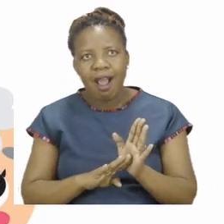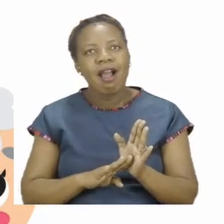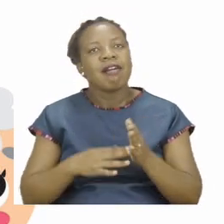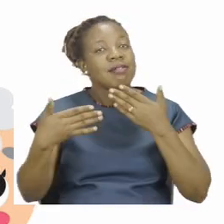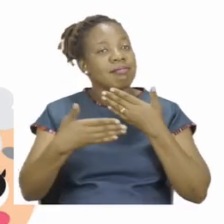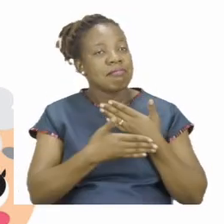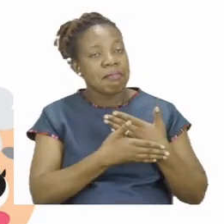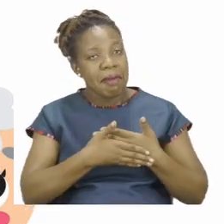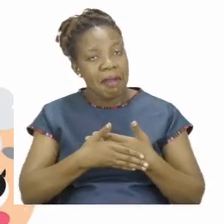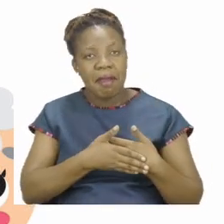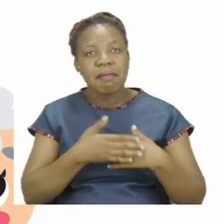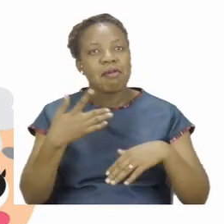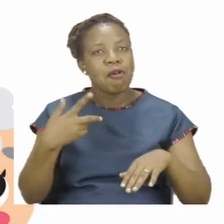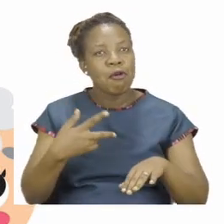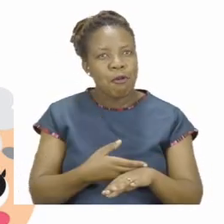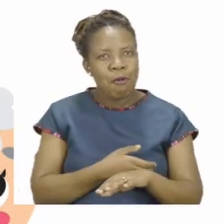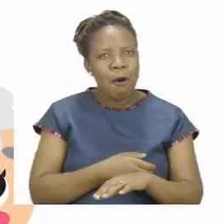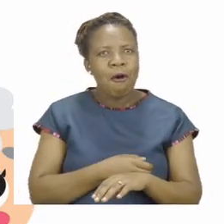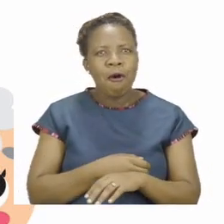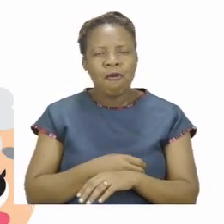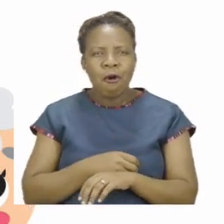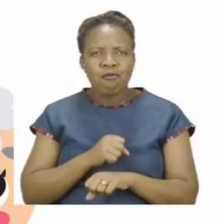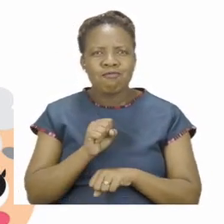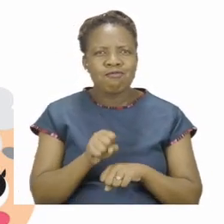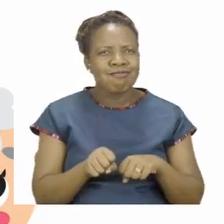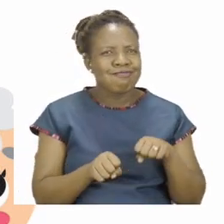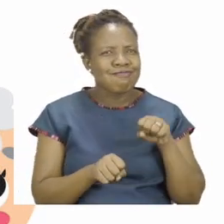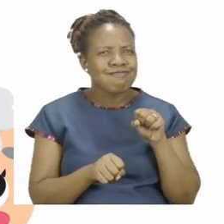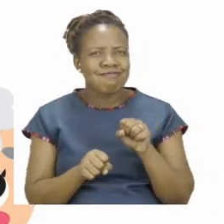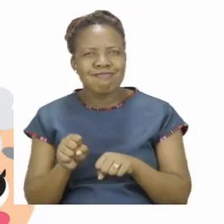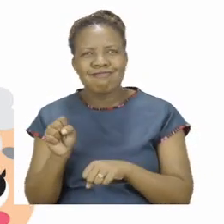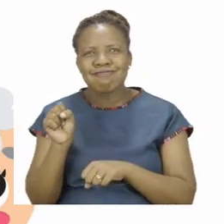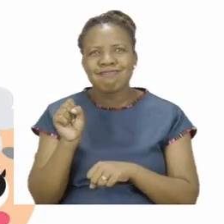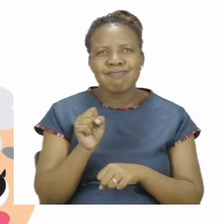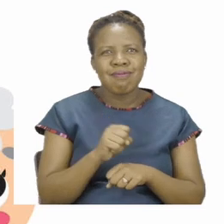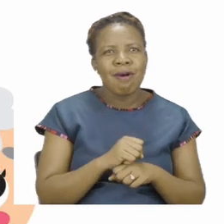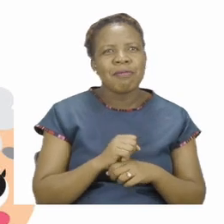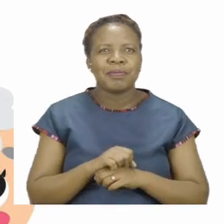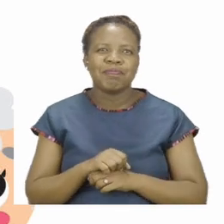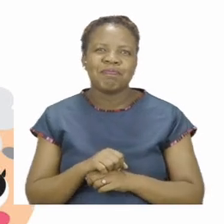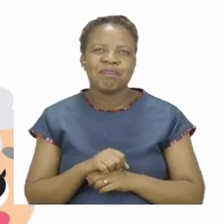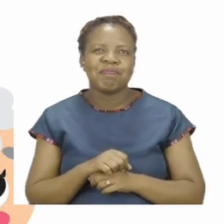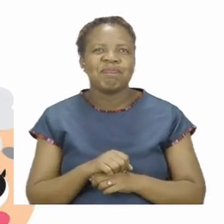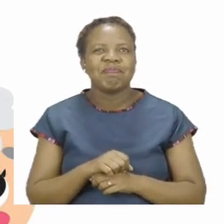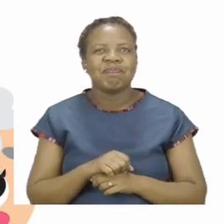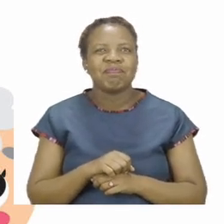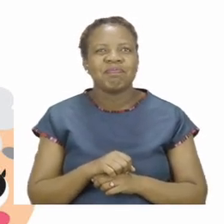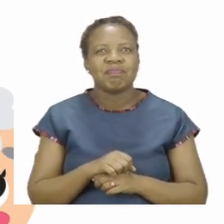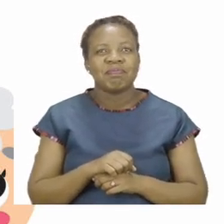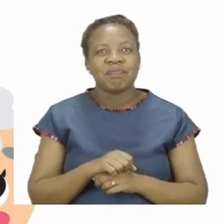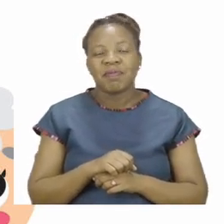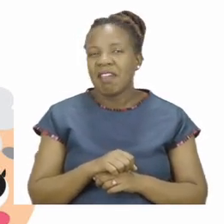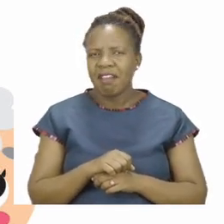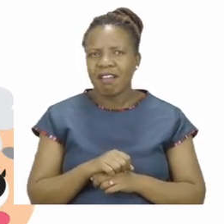head upon her arms as if it said, "I'm not